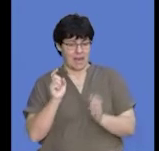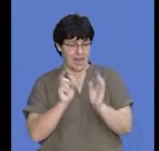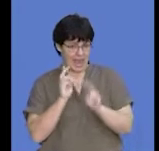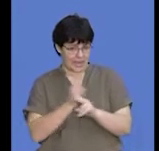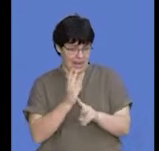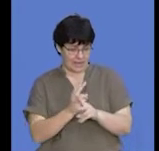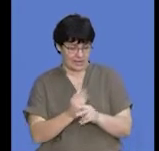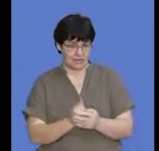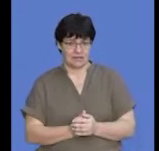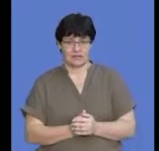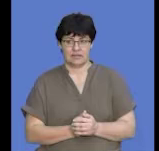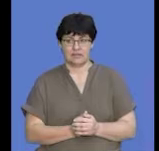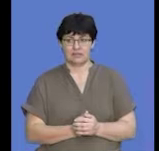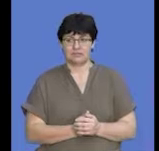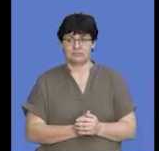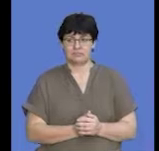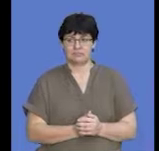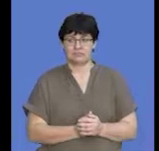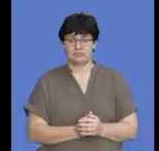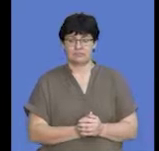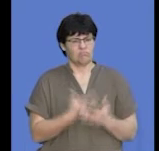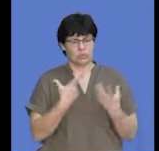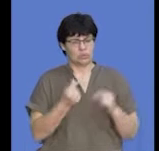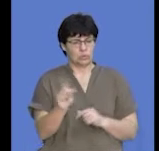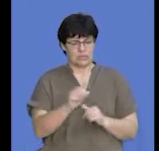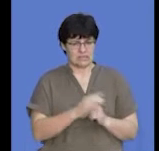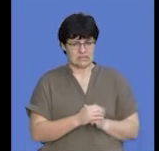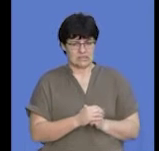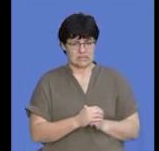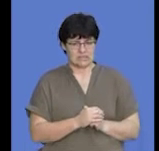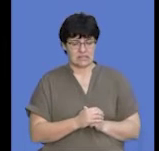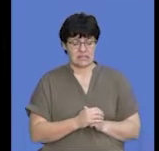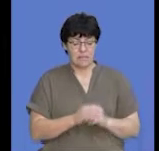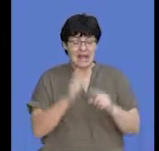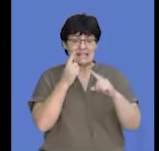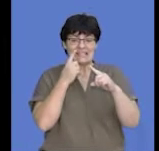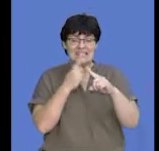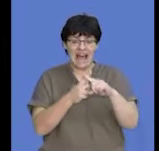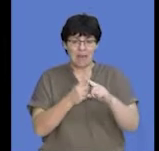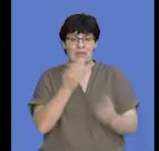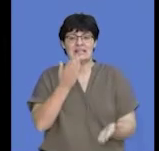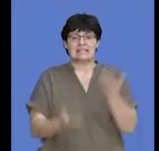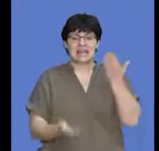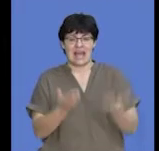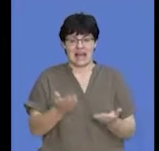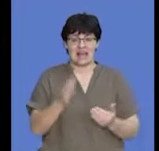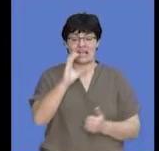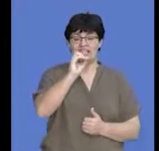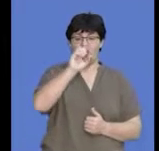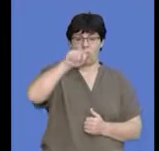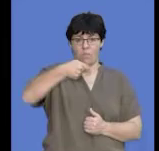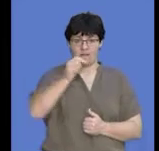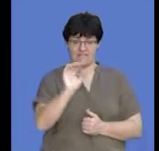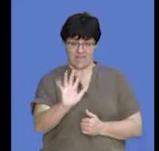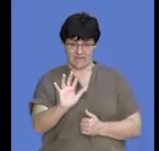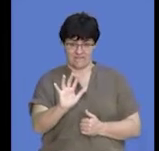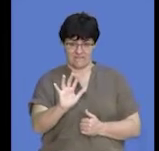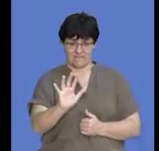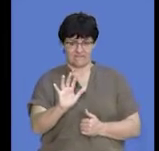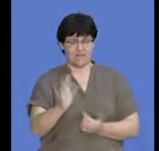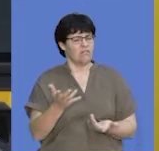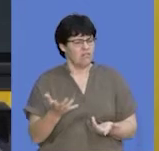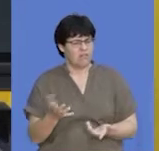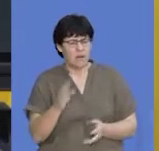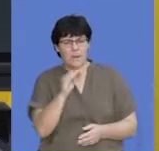here. What am I doing? I am multiplying by a scale of 0.5. That simply